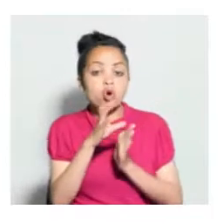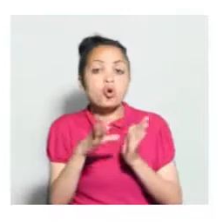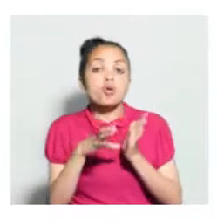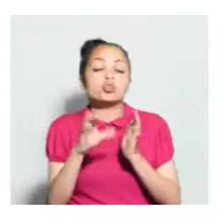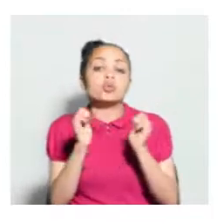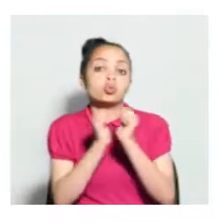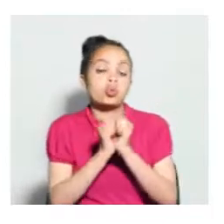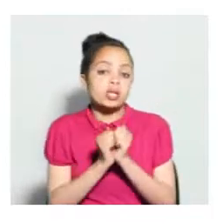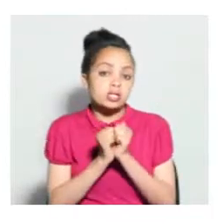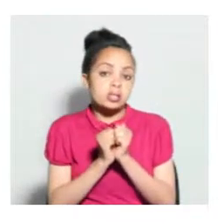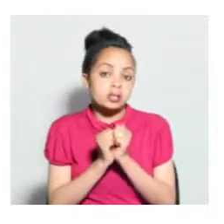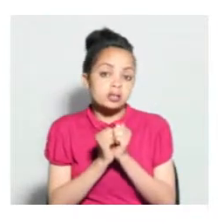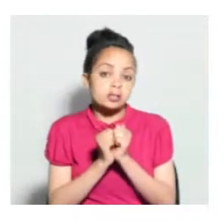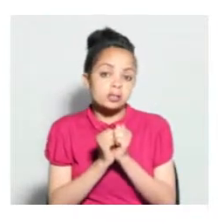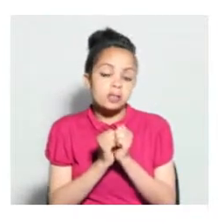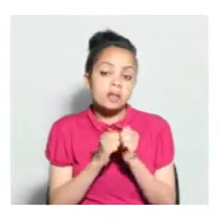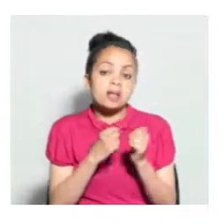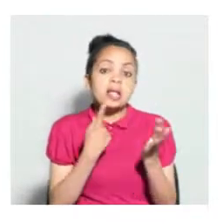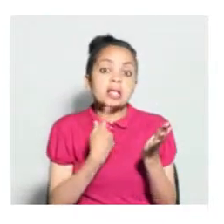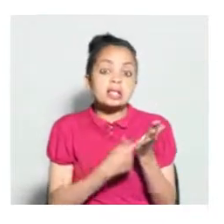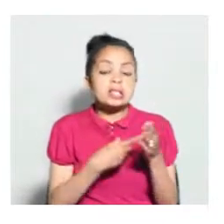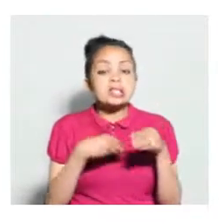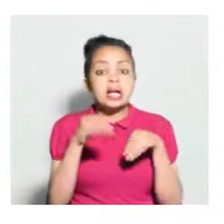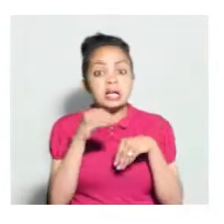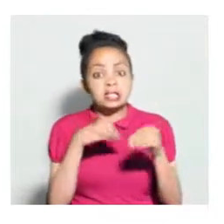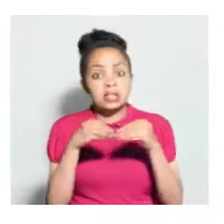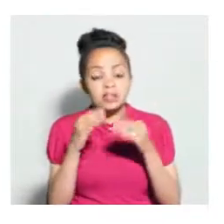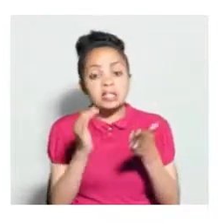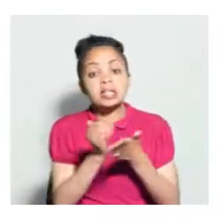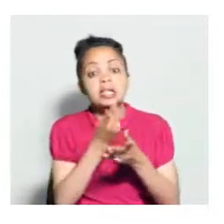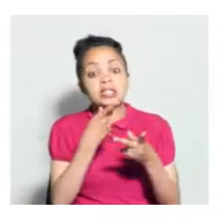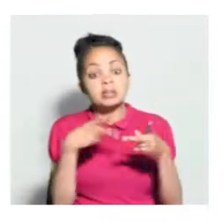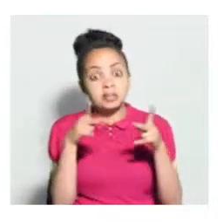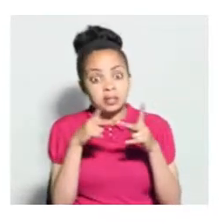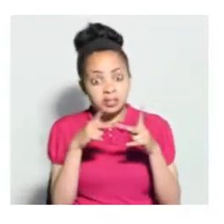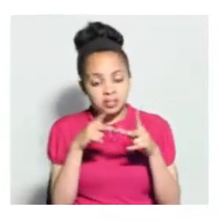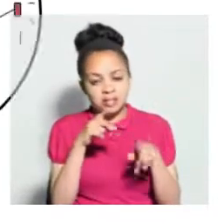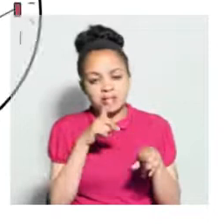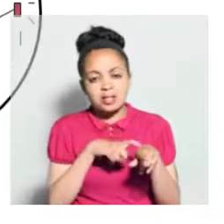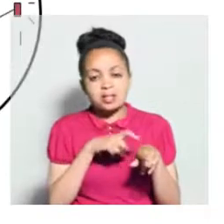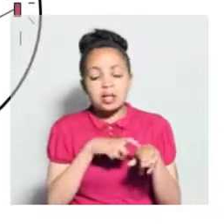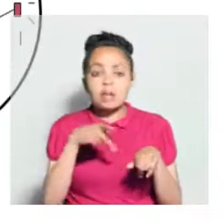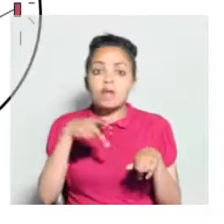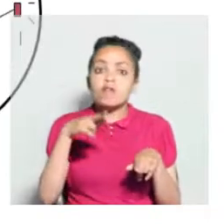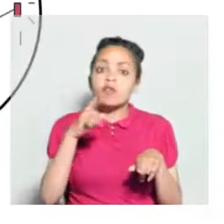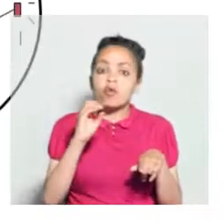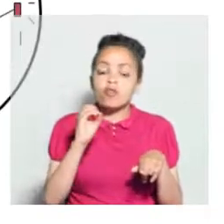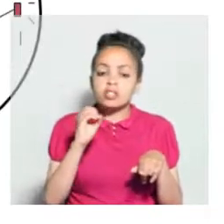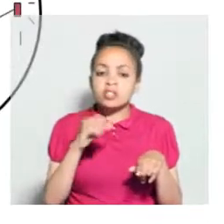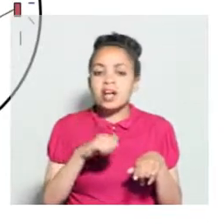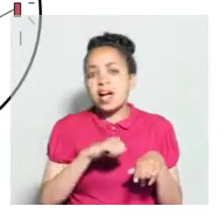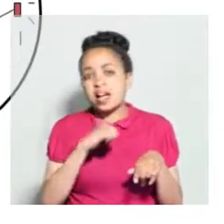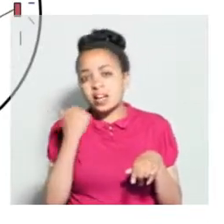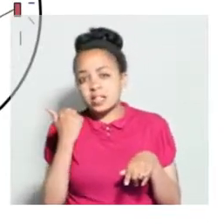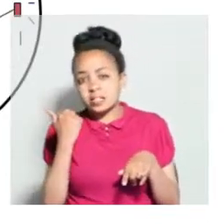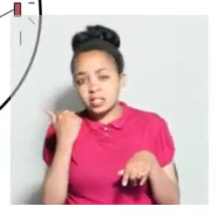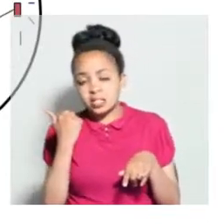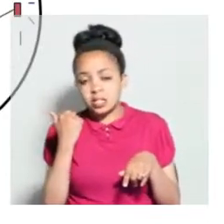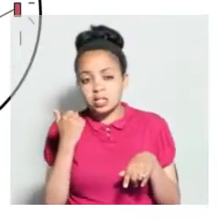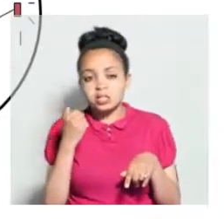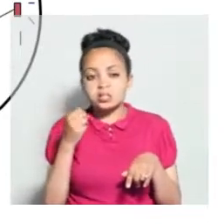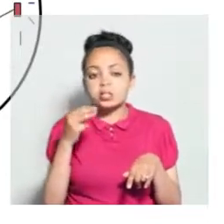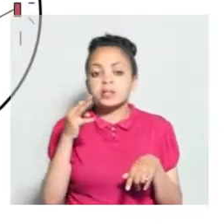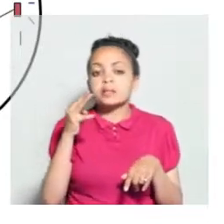together. So this is the activity that can be takes place during prophase II. Another phase of meiosis II